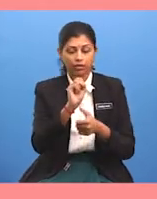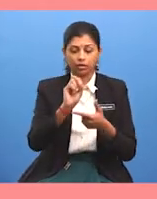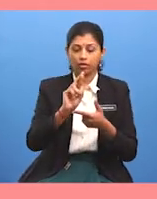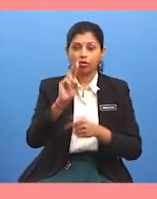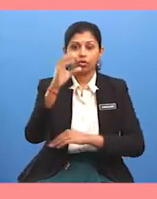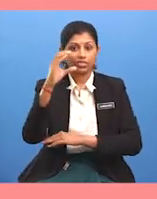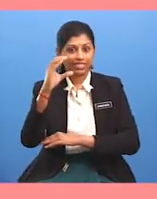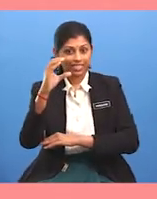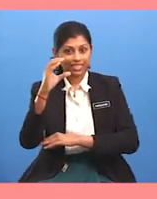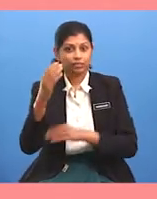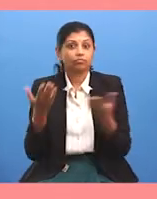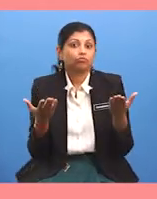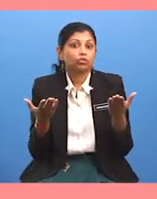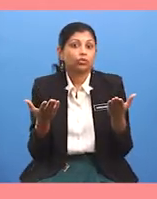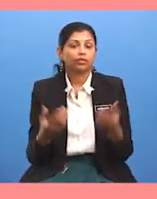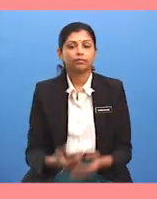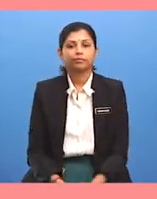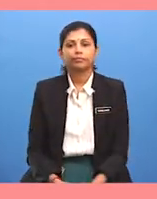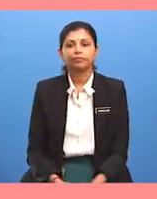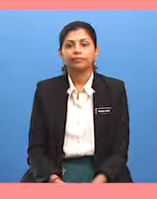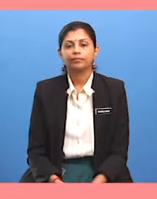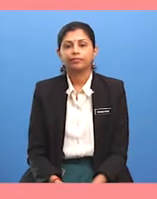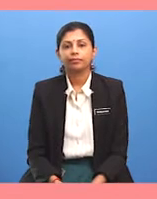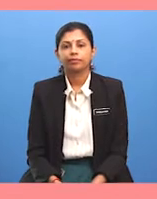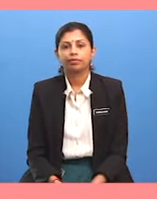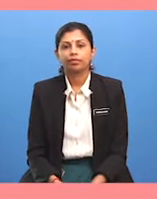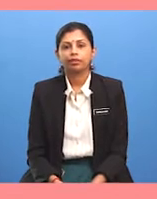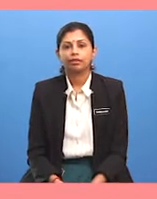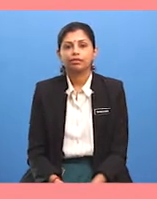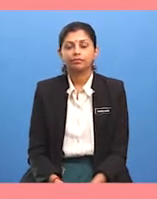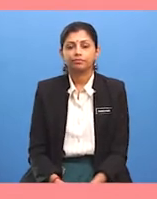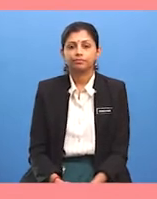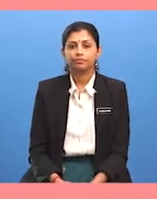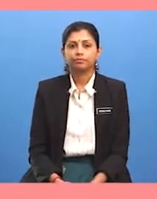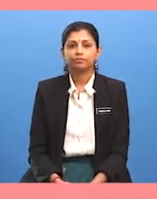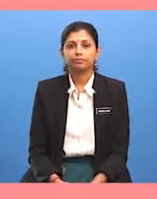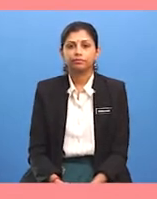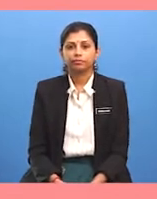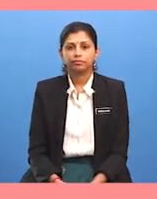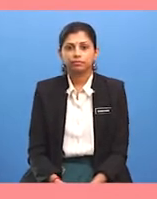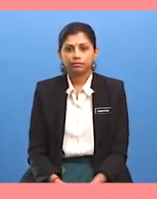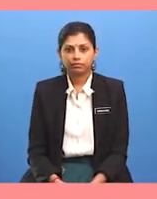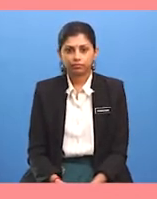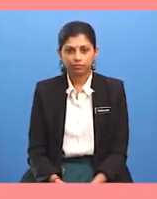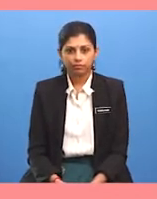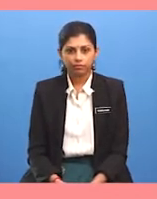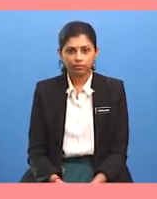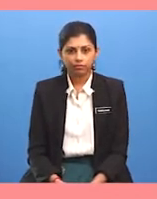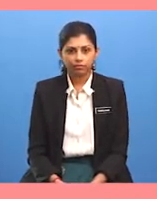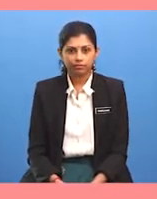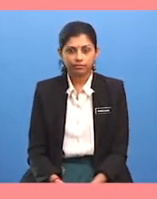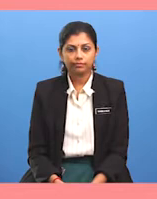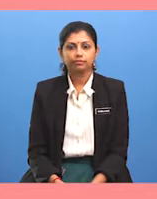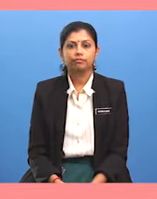education, followed by net worth and current influence? Or is it C.